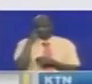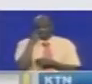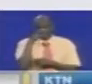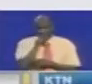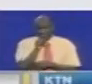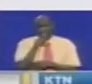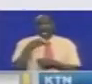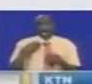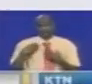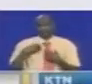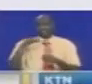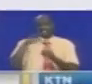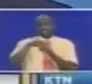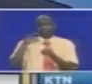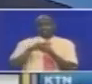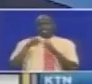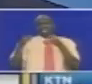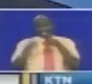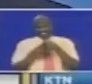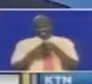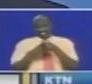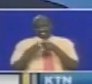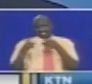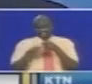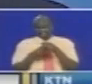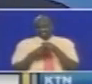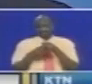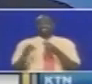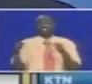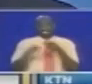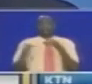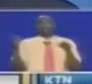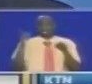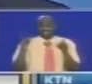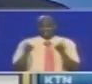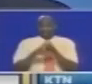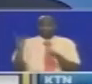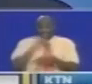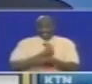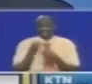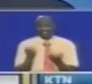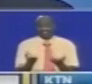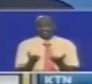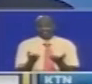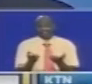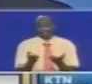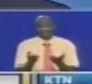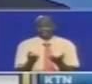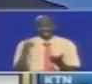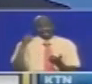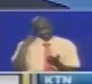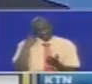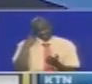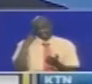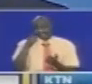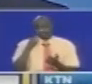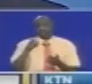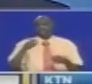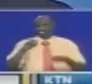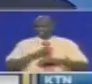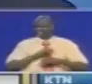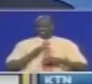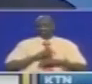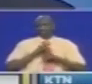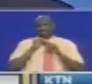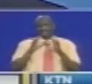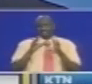hold elections, 6 or 9 elections on the same day. And so what we are saying is that it may not be sustainable